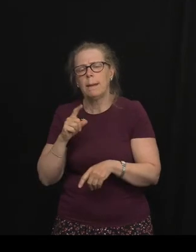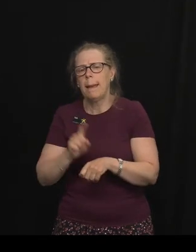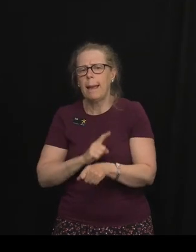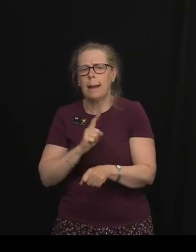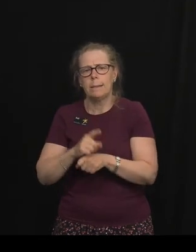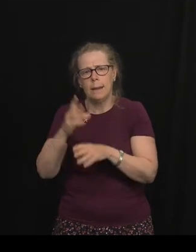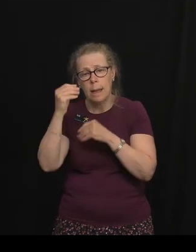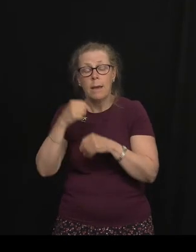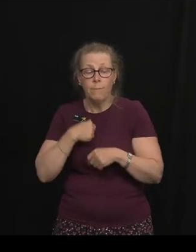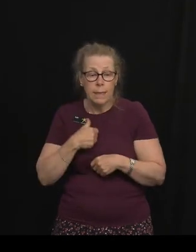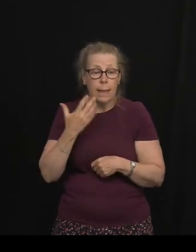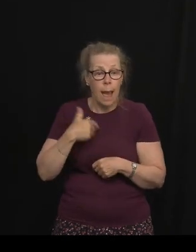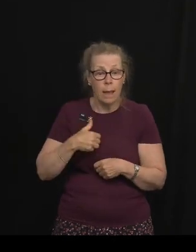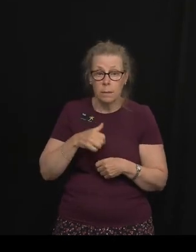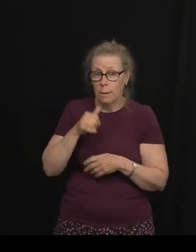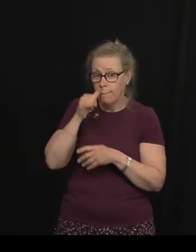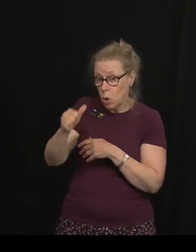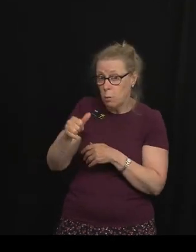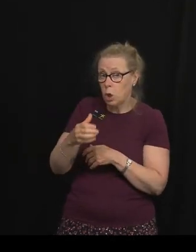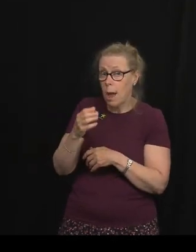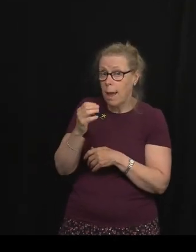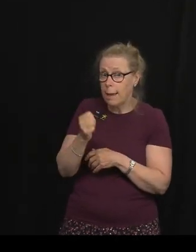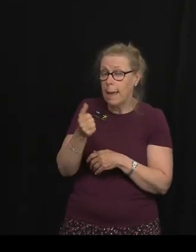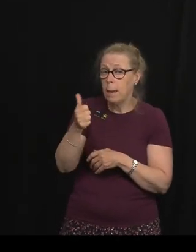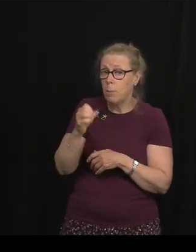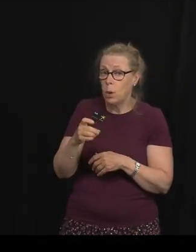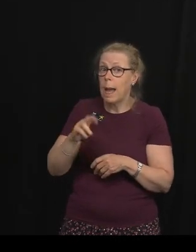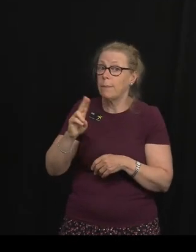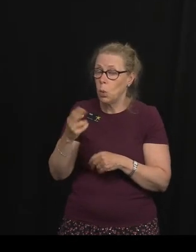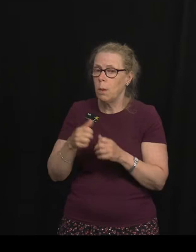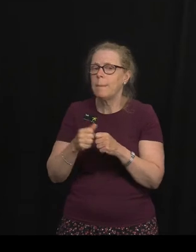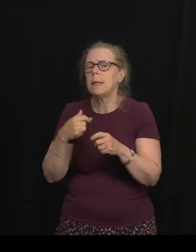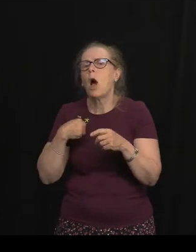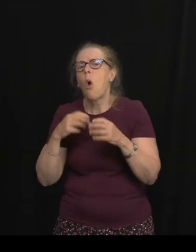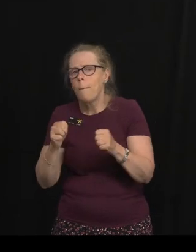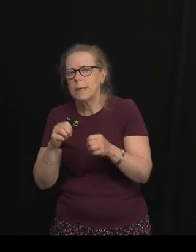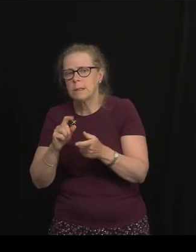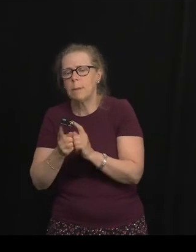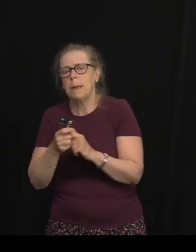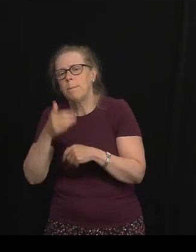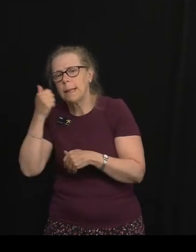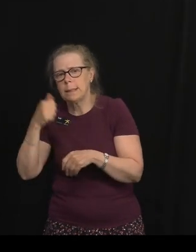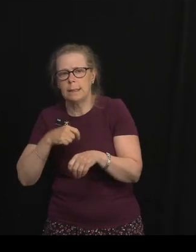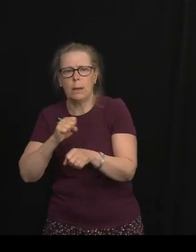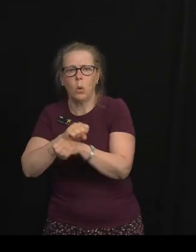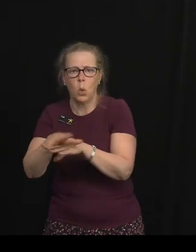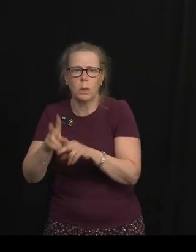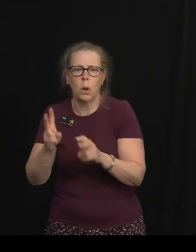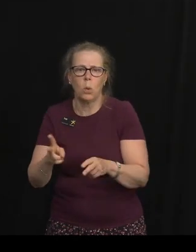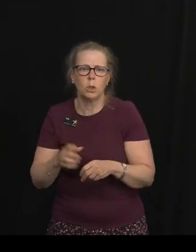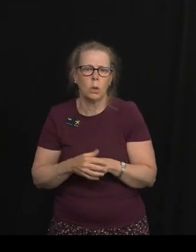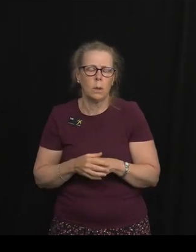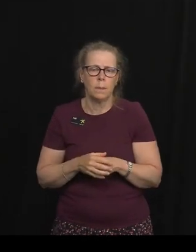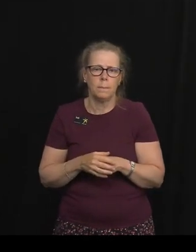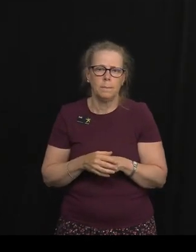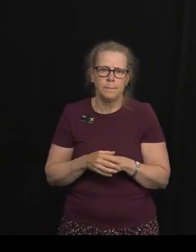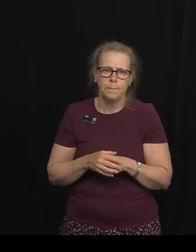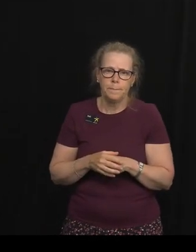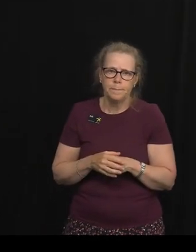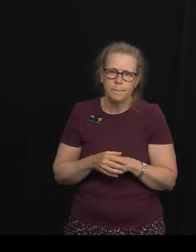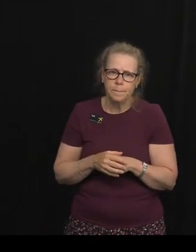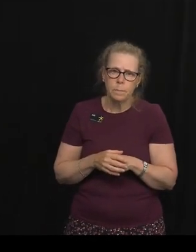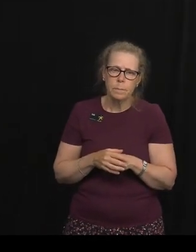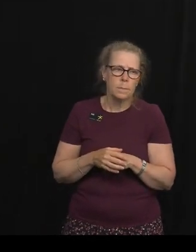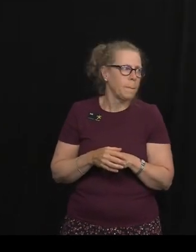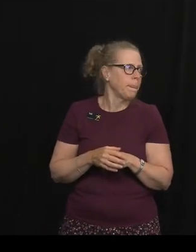with Ebola now. We hopefully will be better with the next virus. But the countries that have the experience from Ebola is not the US and the UK. And the countries